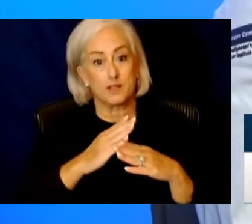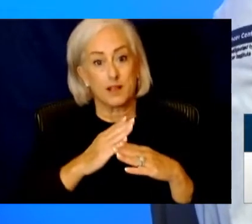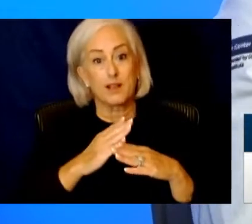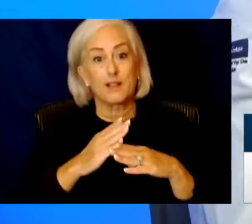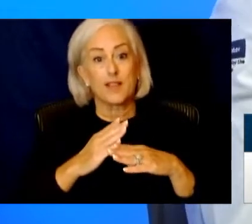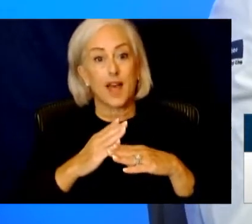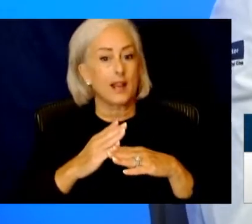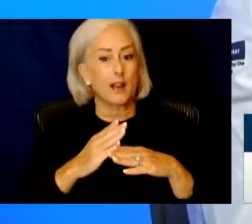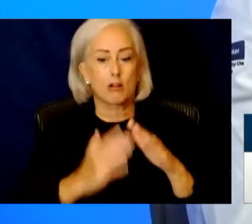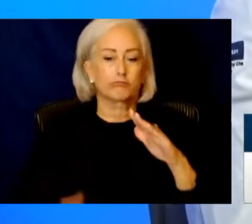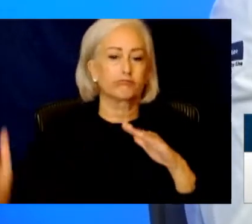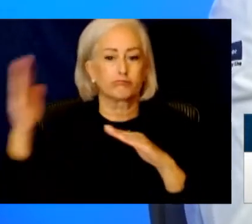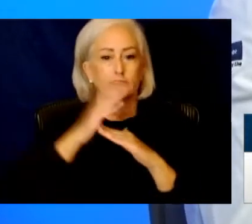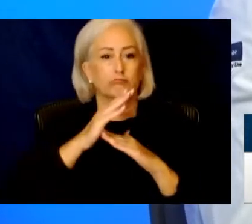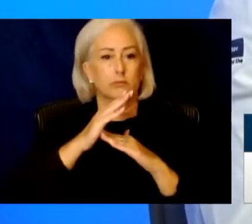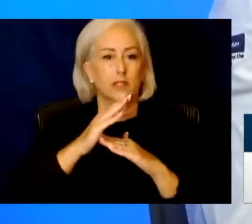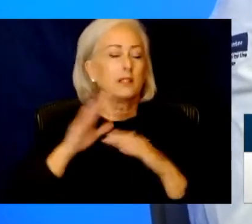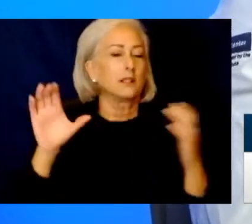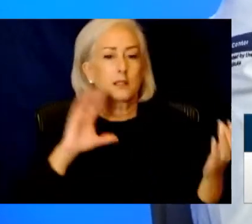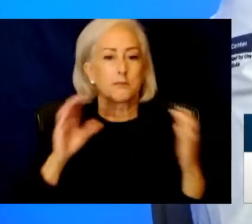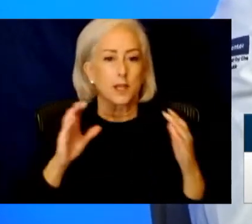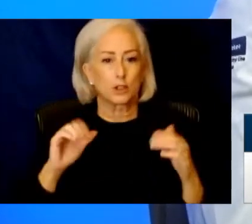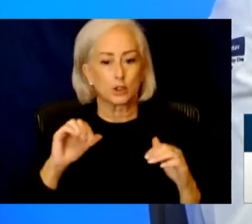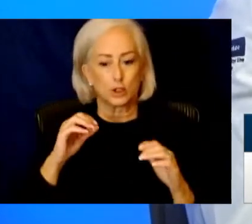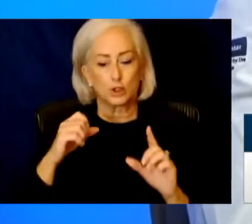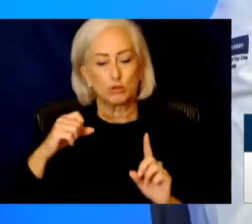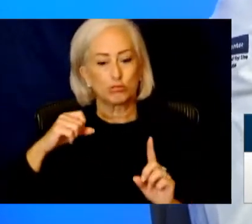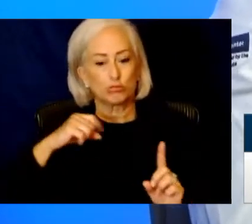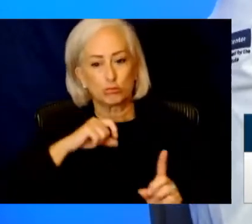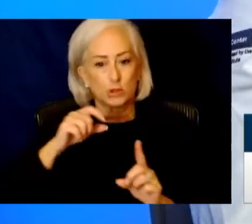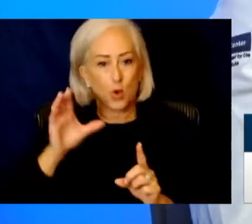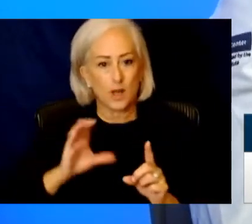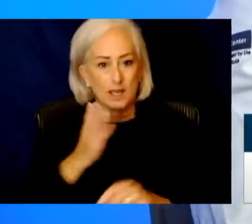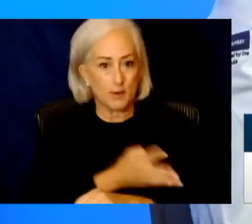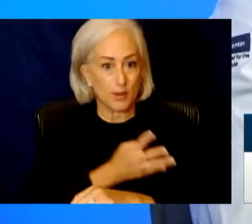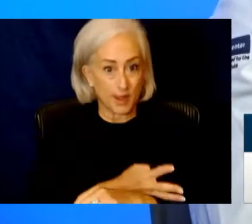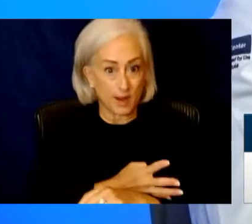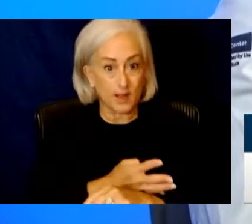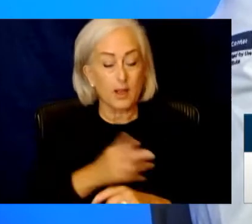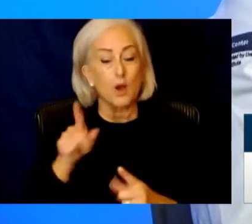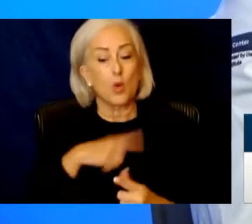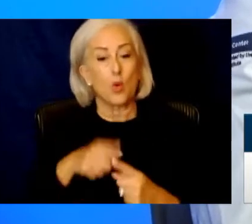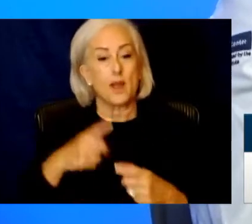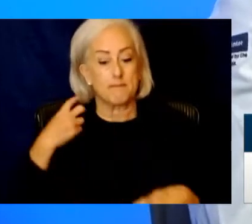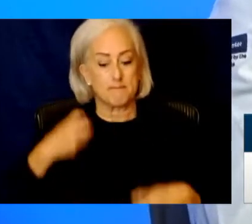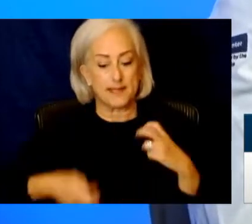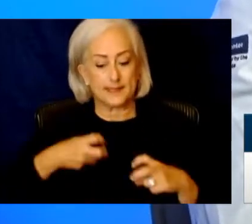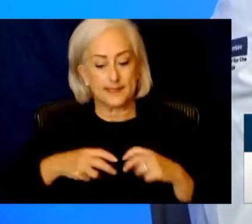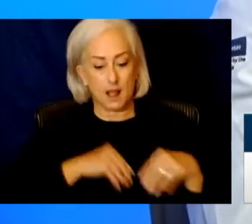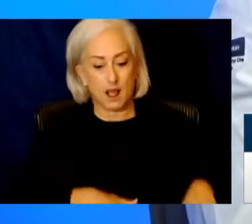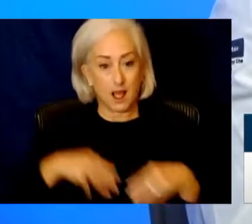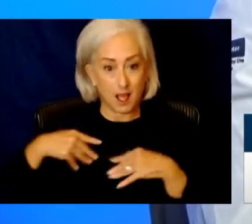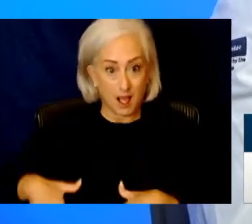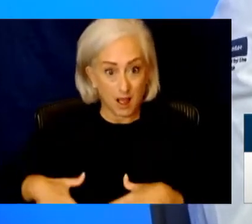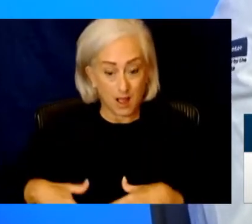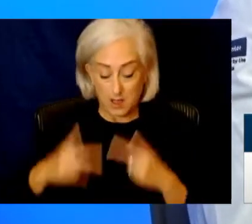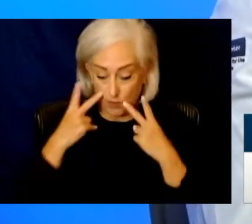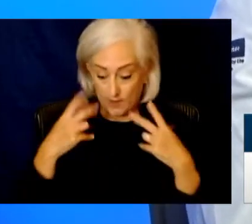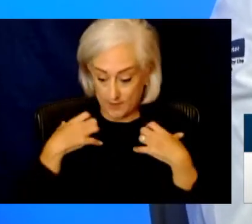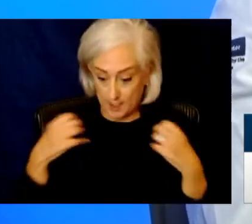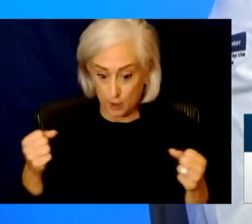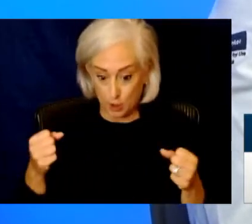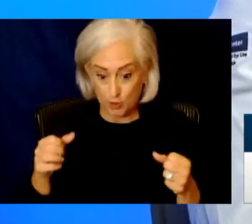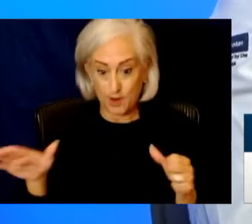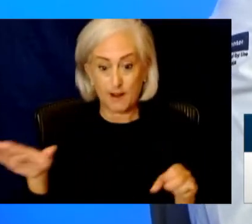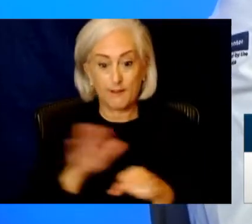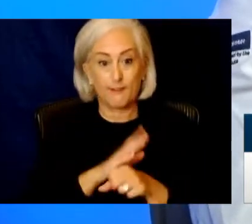the metastatic setting when the cancer's all spread and the chances of cure are low. And we've actually seen cures and complete responses in those